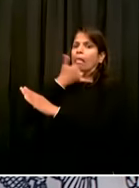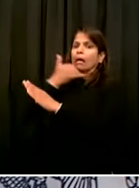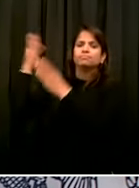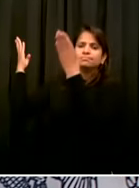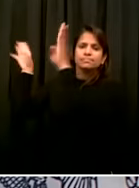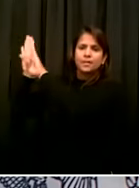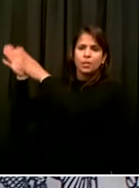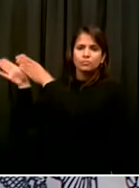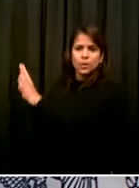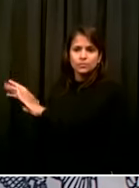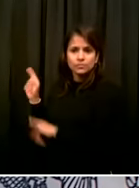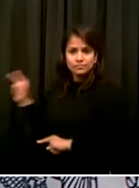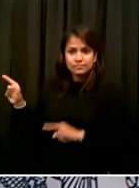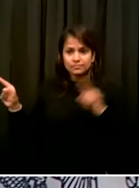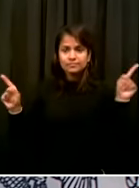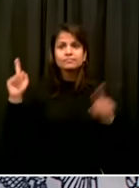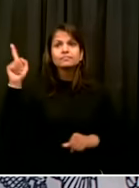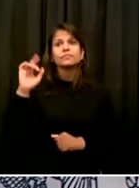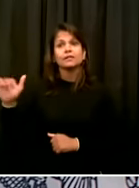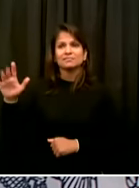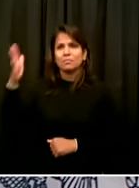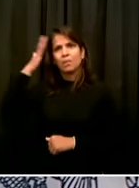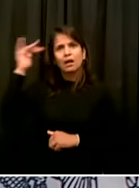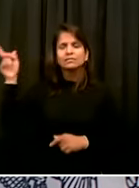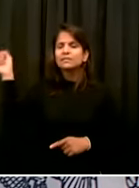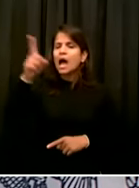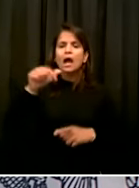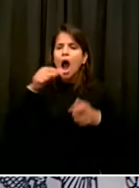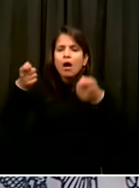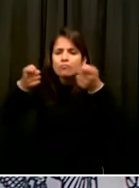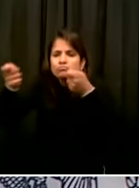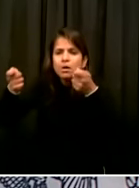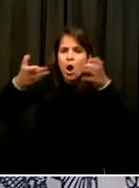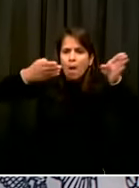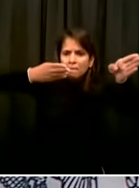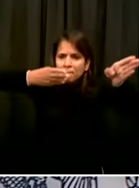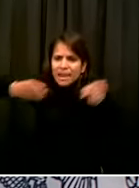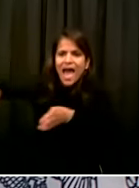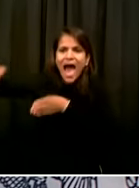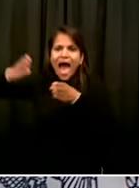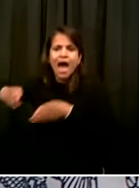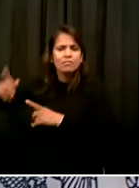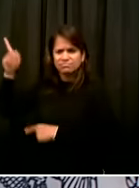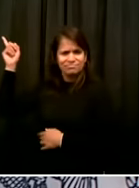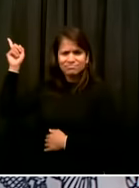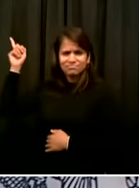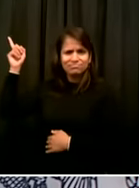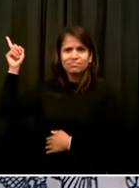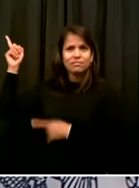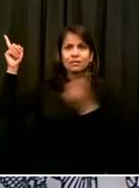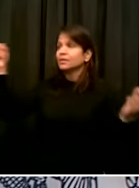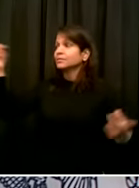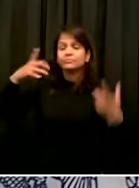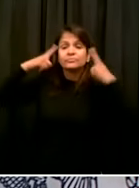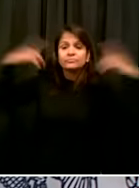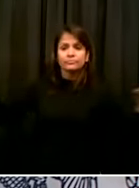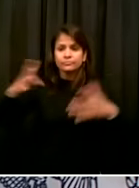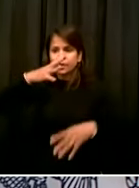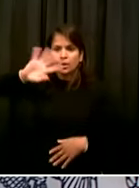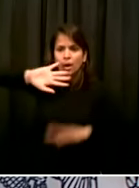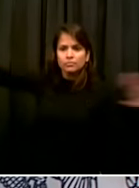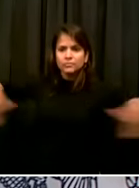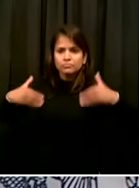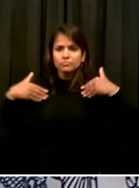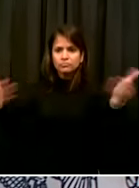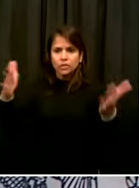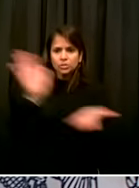something very unwise, ignored the science, ignored the data, opened very quickly. And unfortunately, a